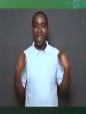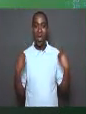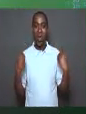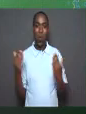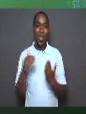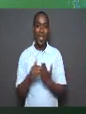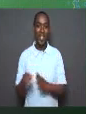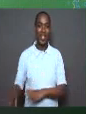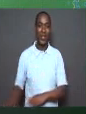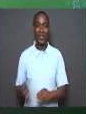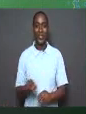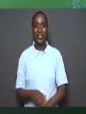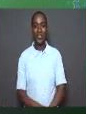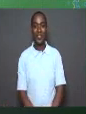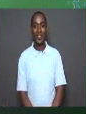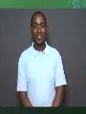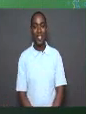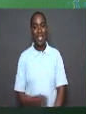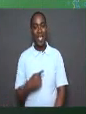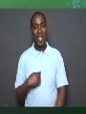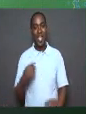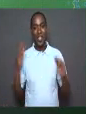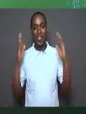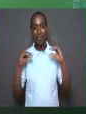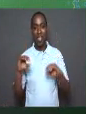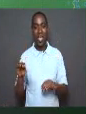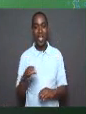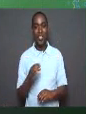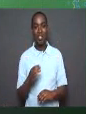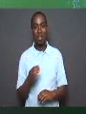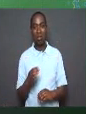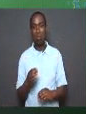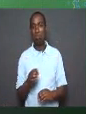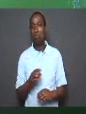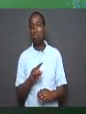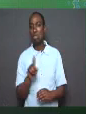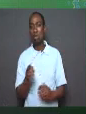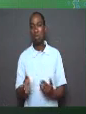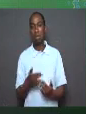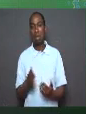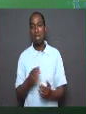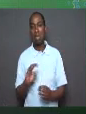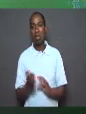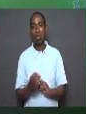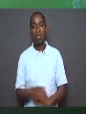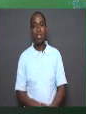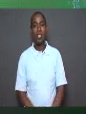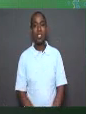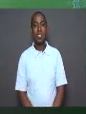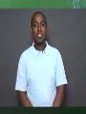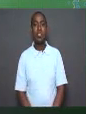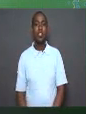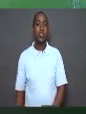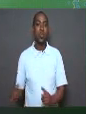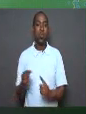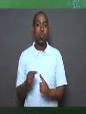Hello once again, students. I am sure that was not too difficult. Let us